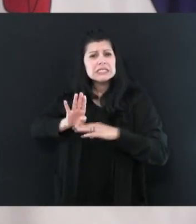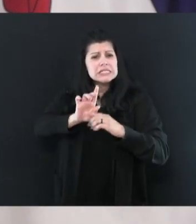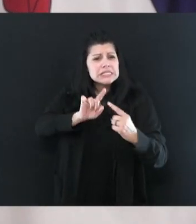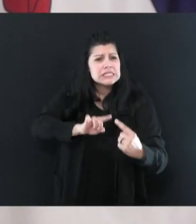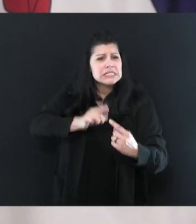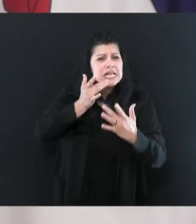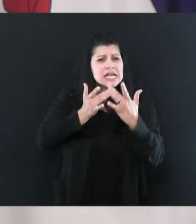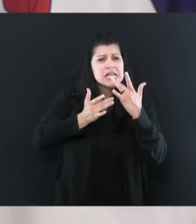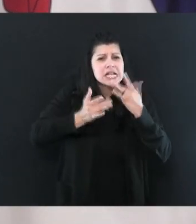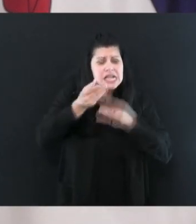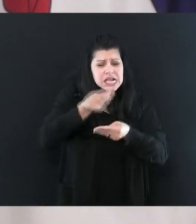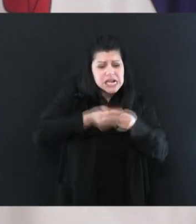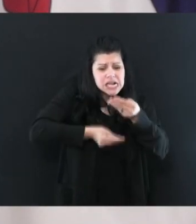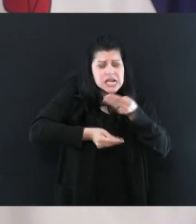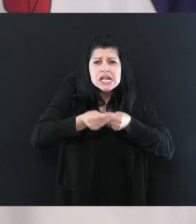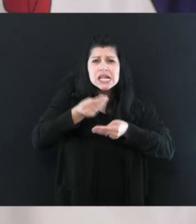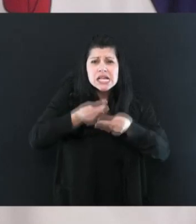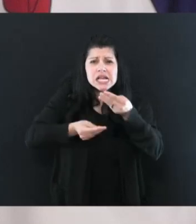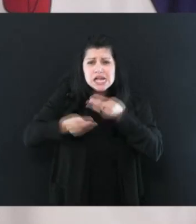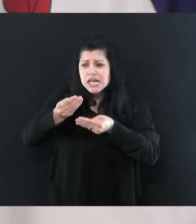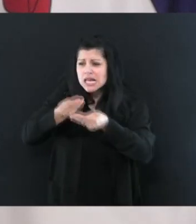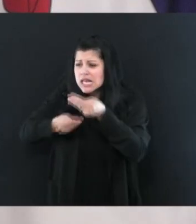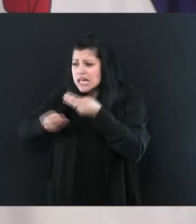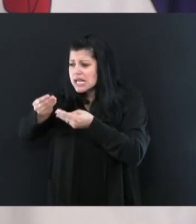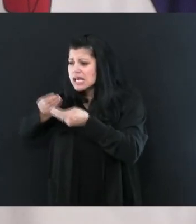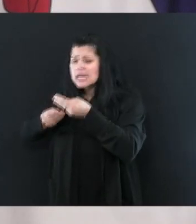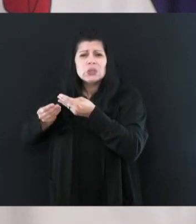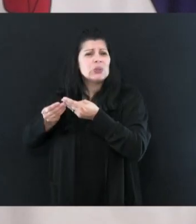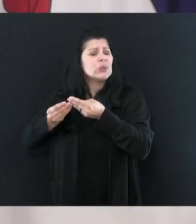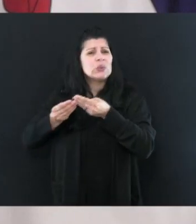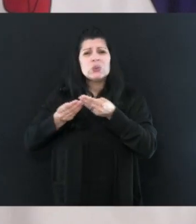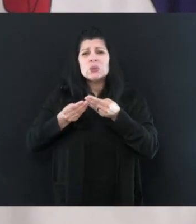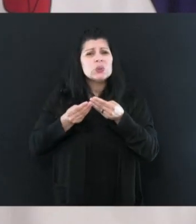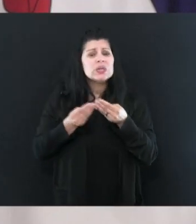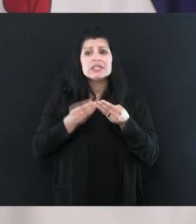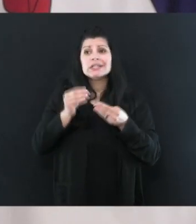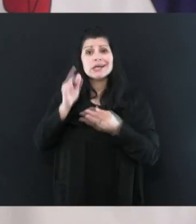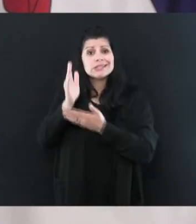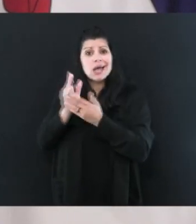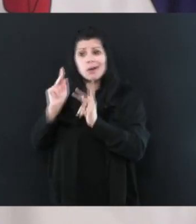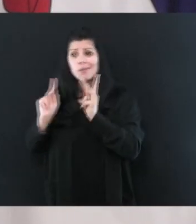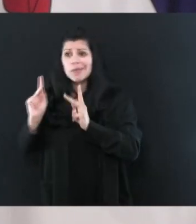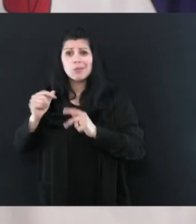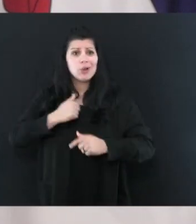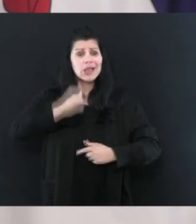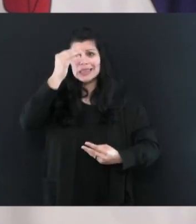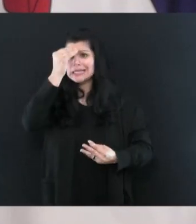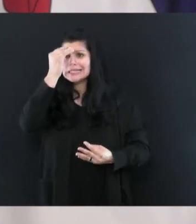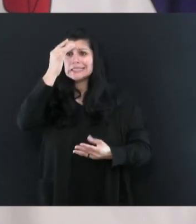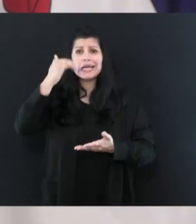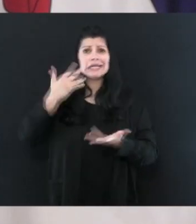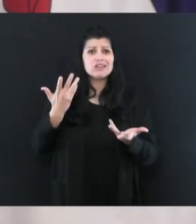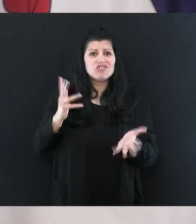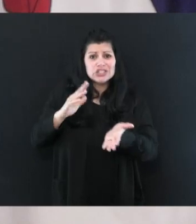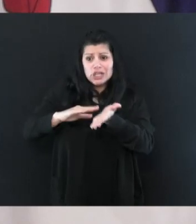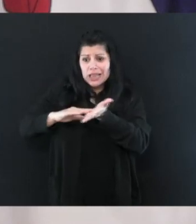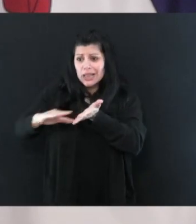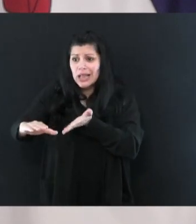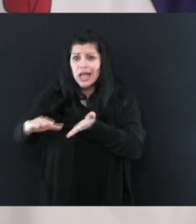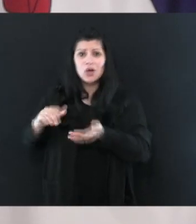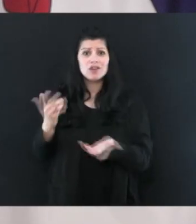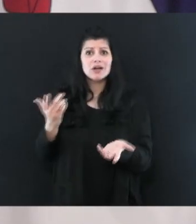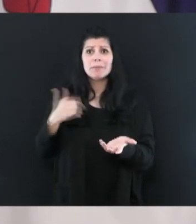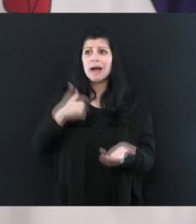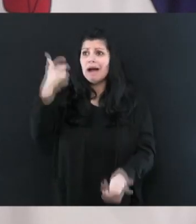got people that are sitting wondering how in the world they're going to make it because they've lost their job, their